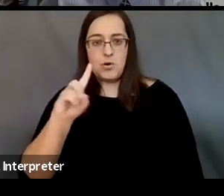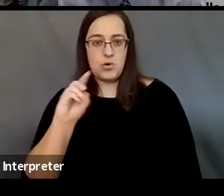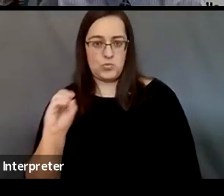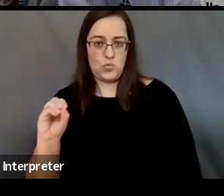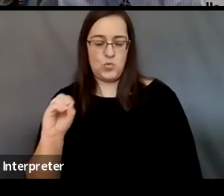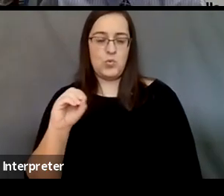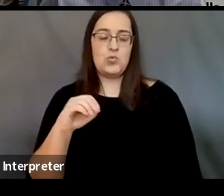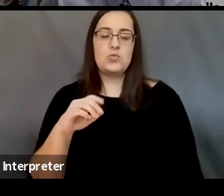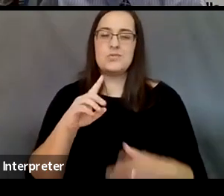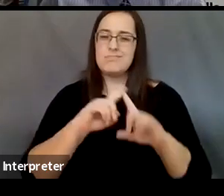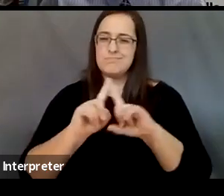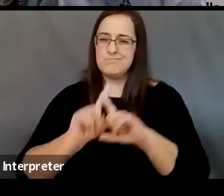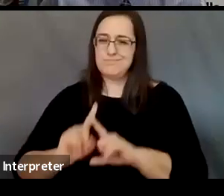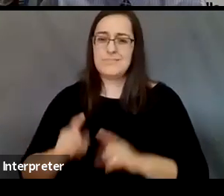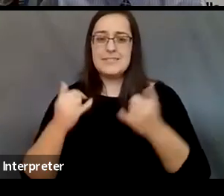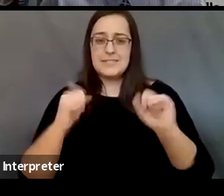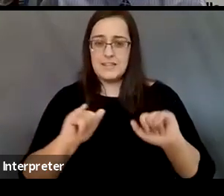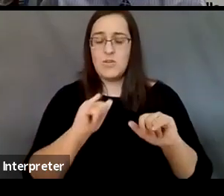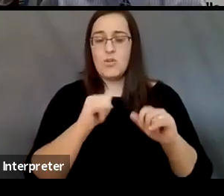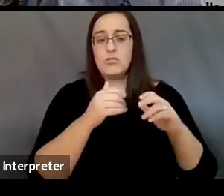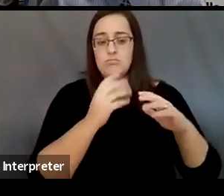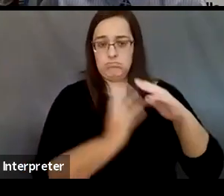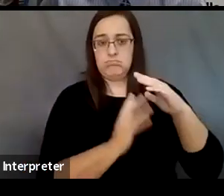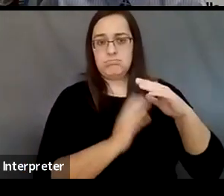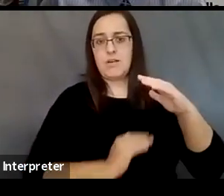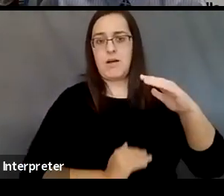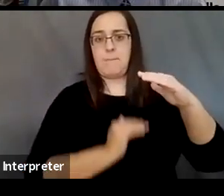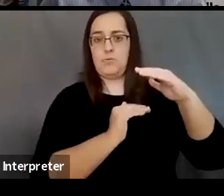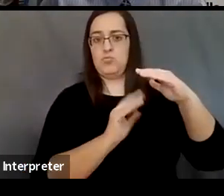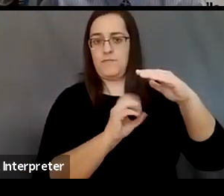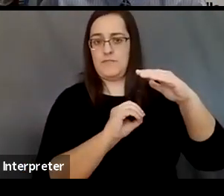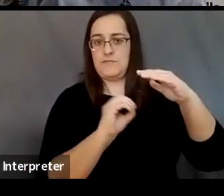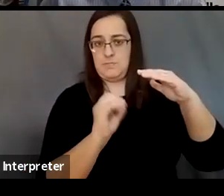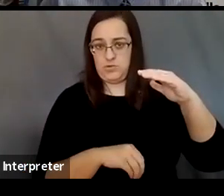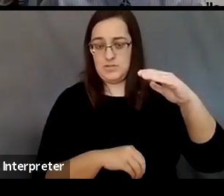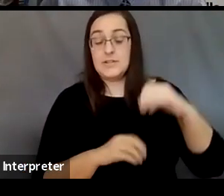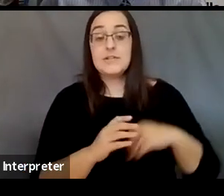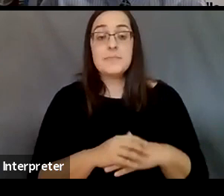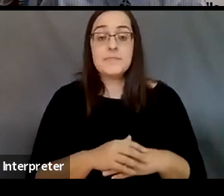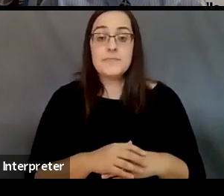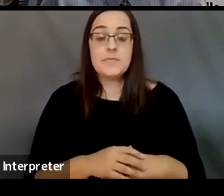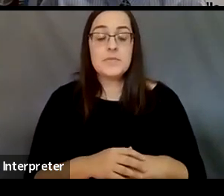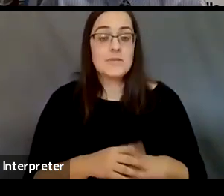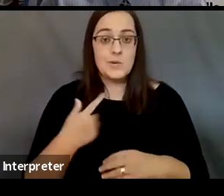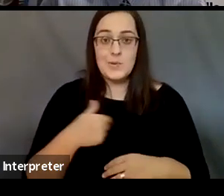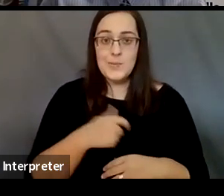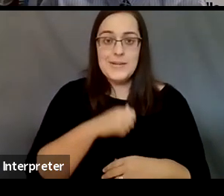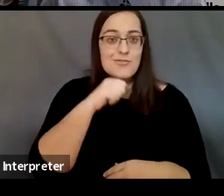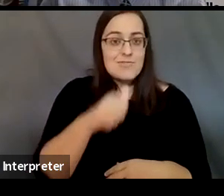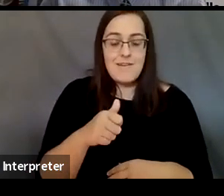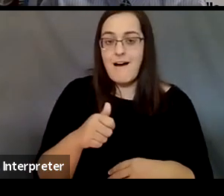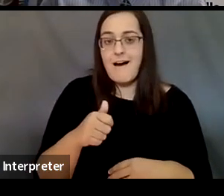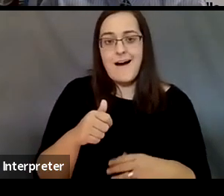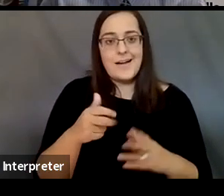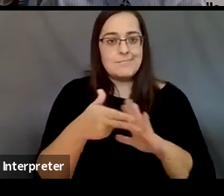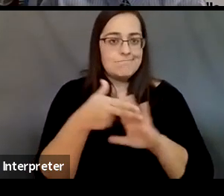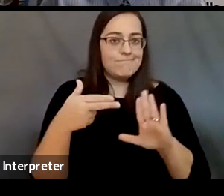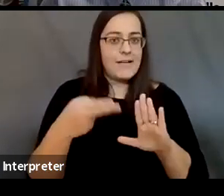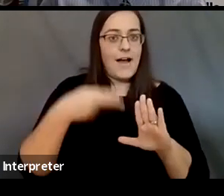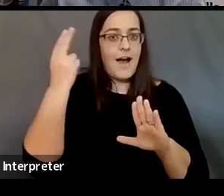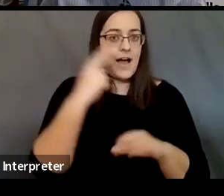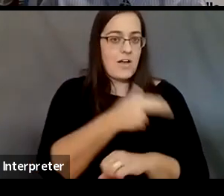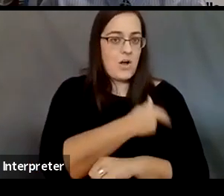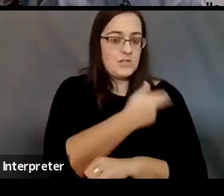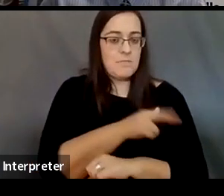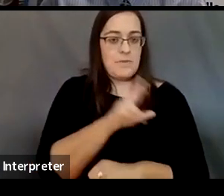aquariums. All those things are still under at 50%. As we're not a high hospitalization rate RAC right